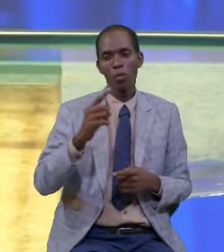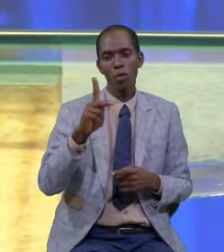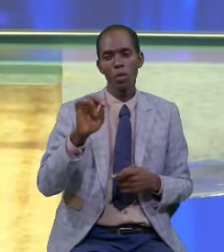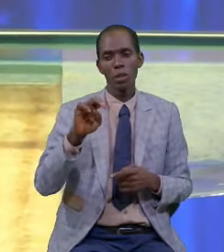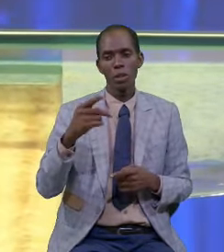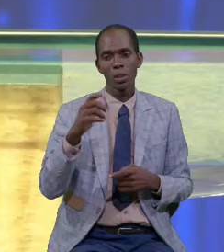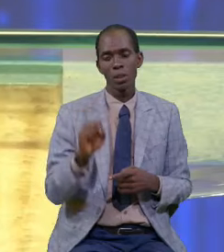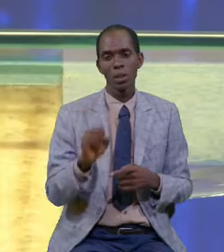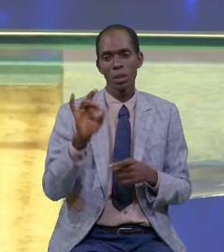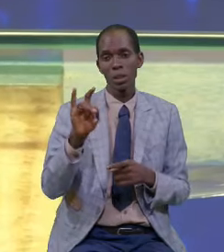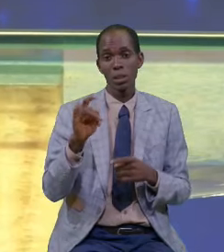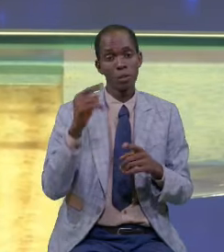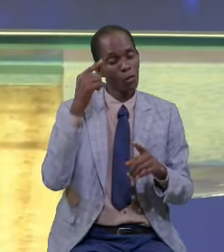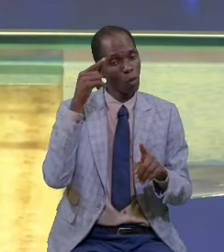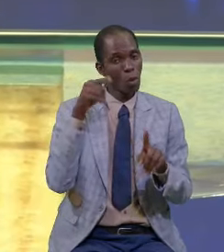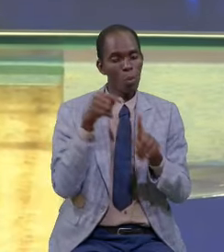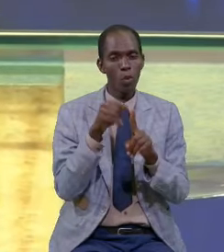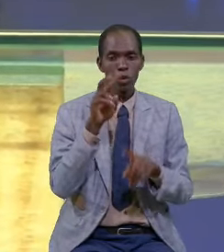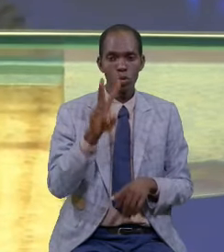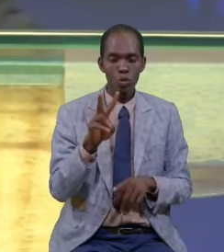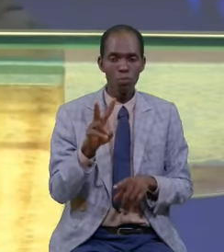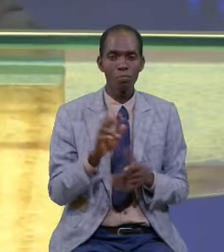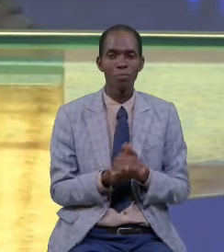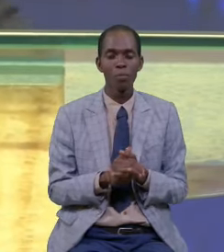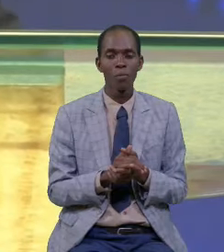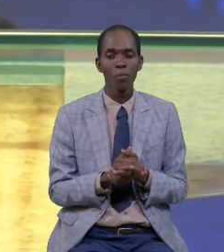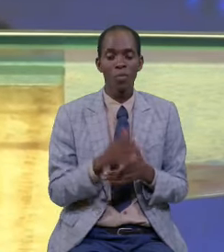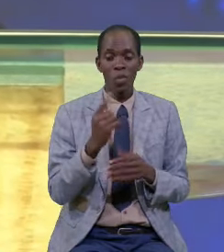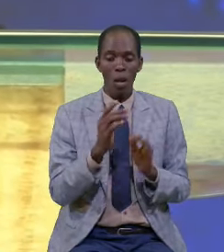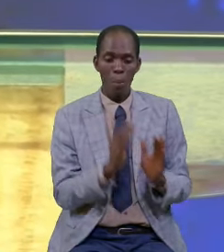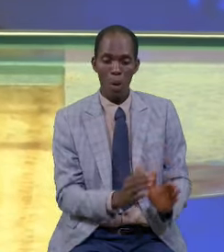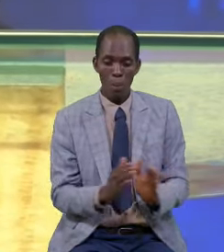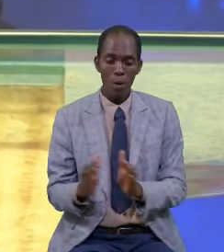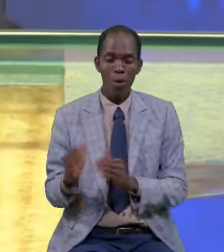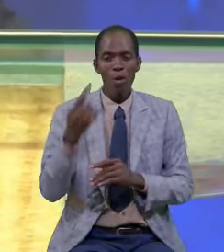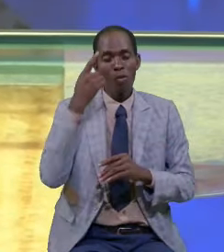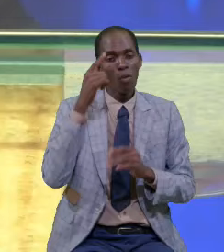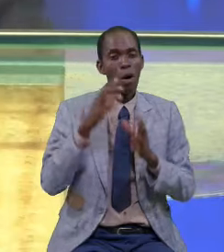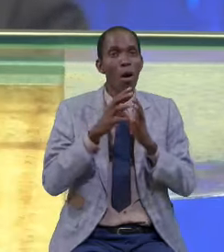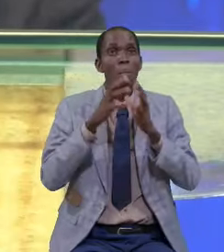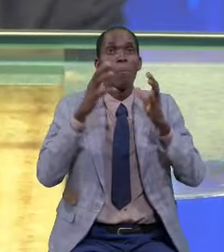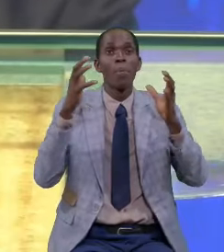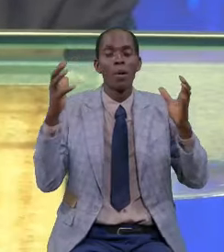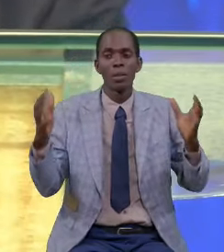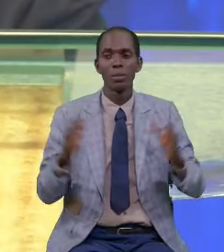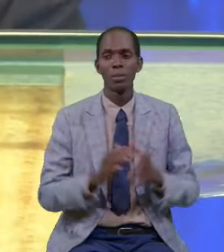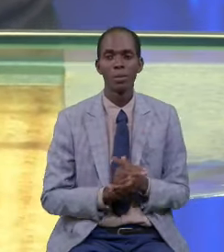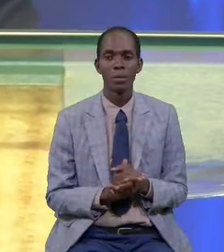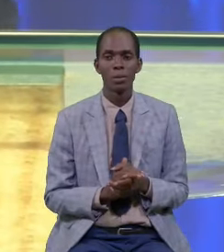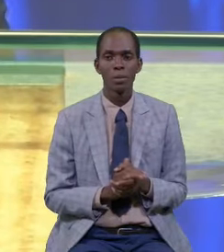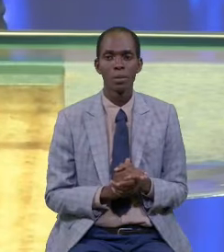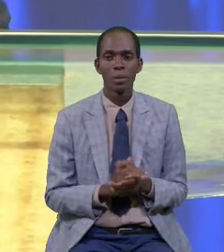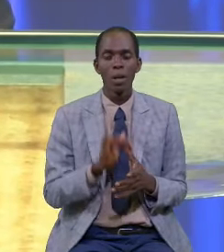The preparation for abundance. The preparation for abundance. I want you to look